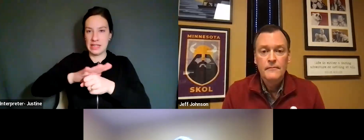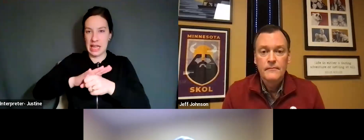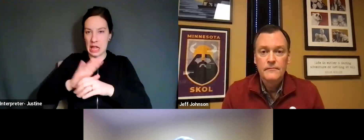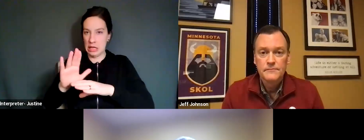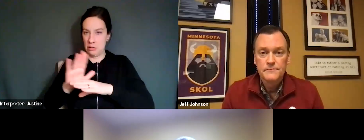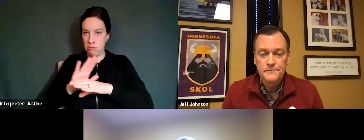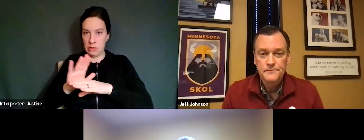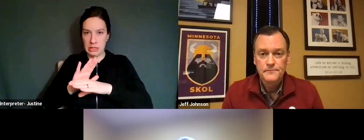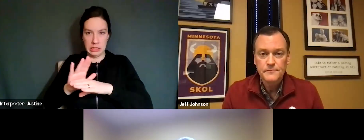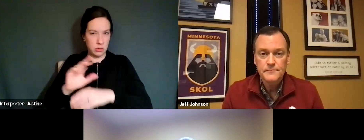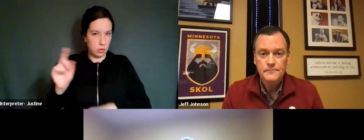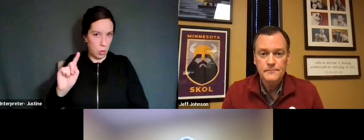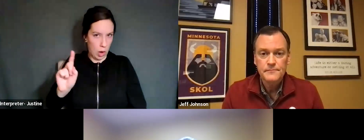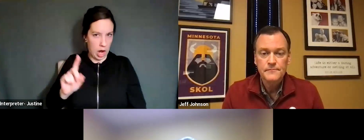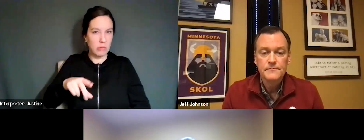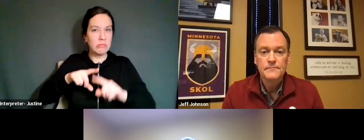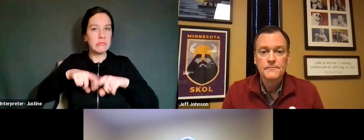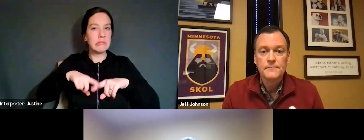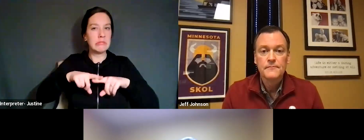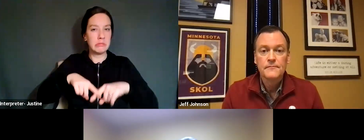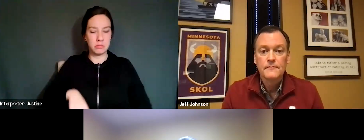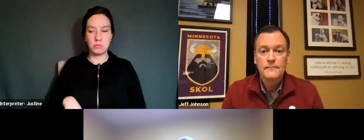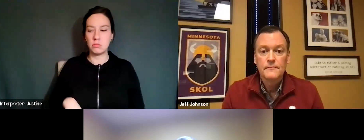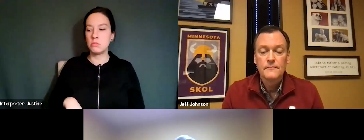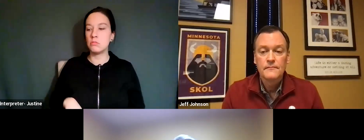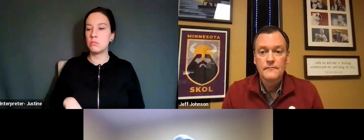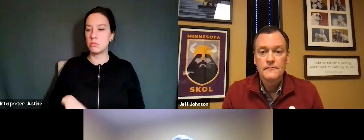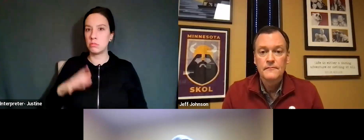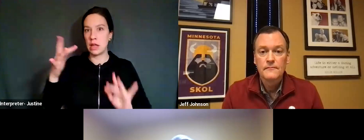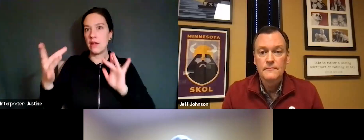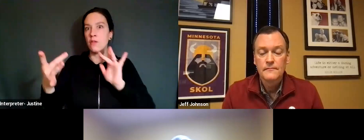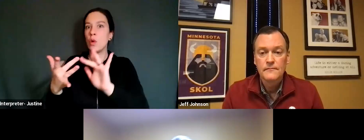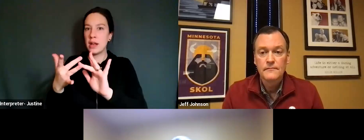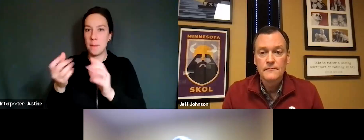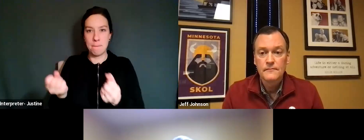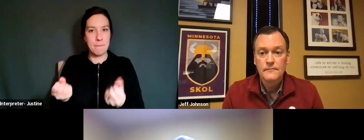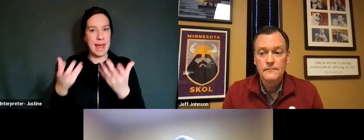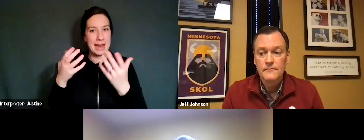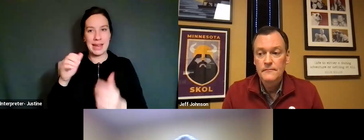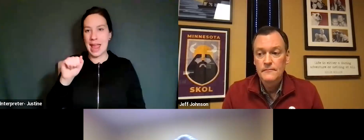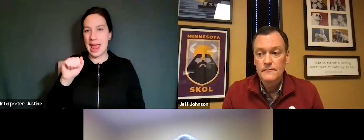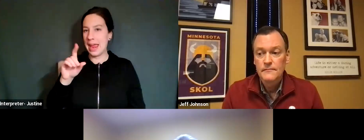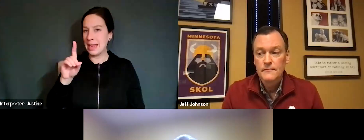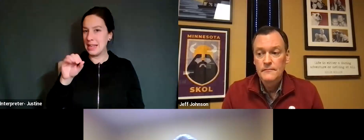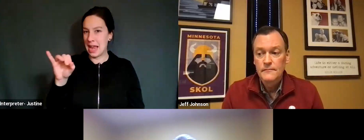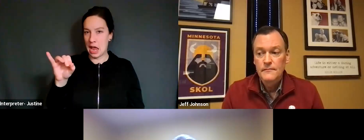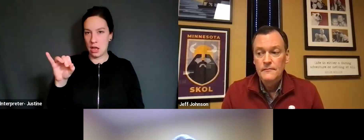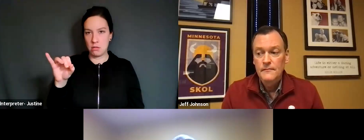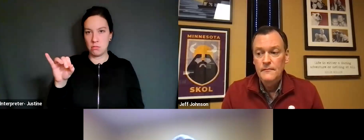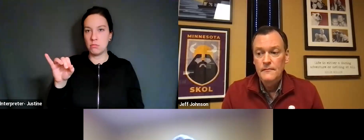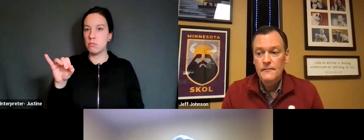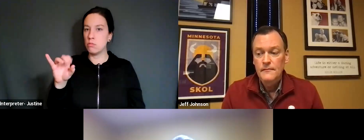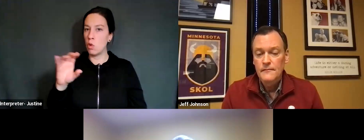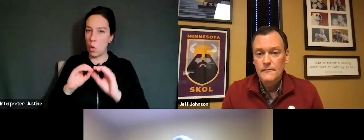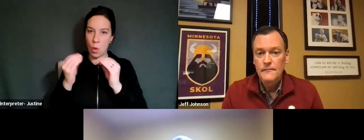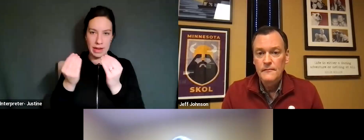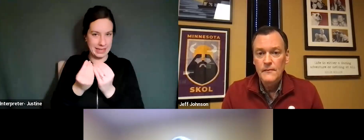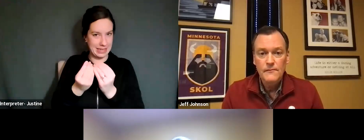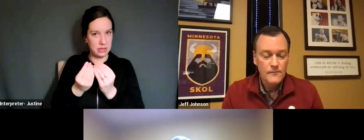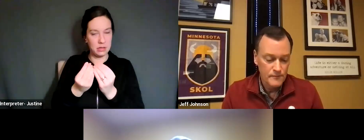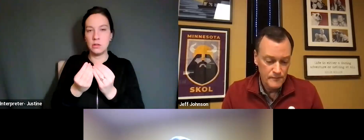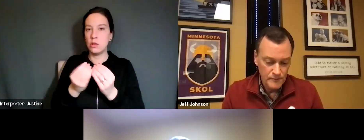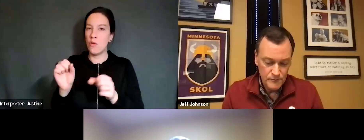As we started looking at doing this, I reached out to several other ADI organizations that have a lot of experience with facility-based service dogs,